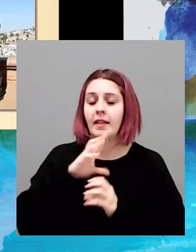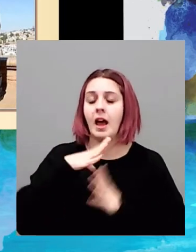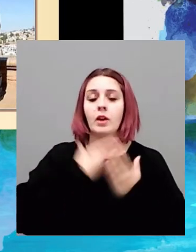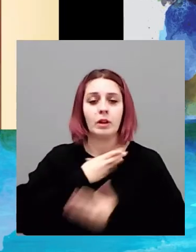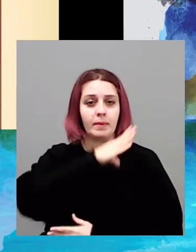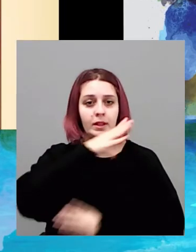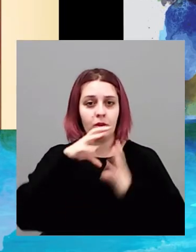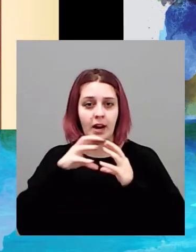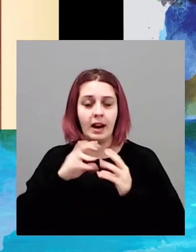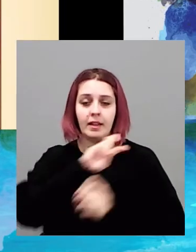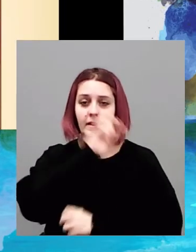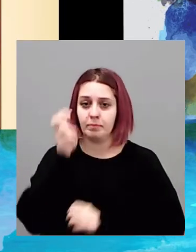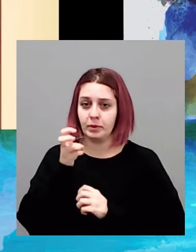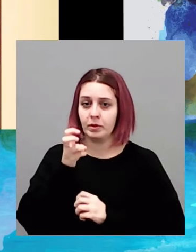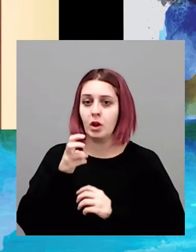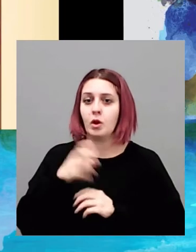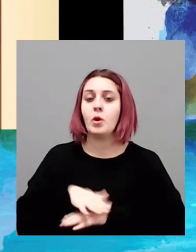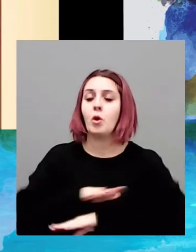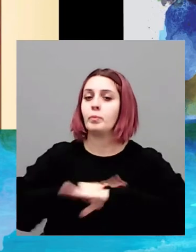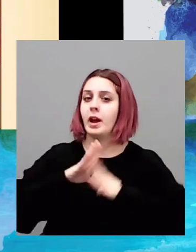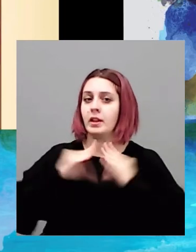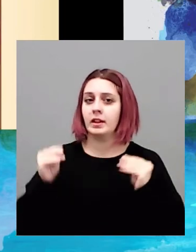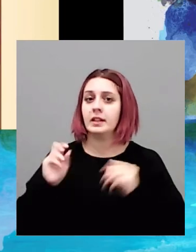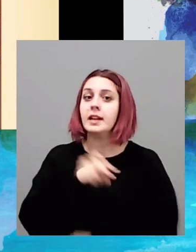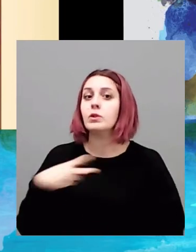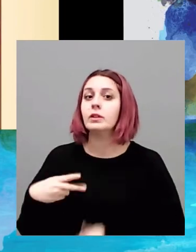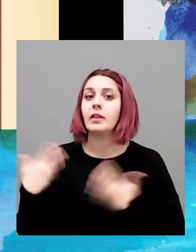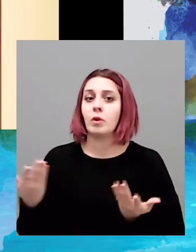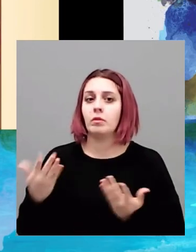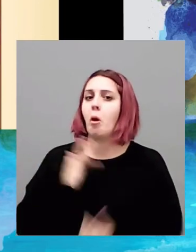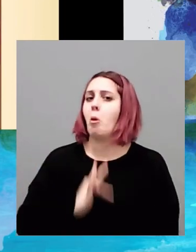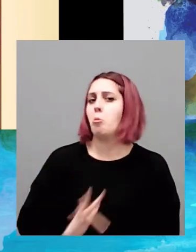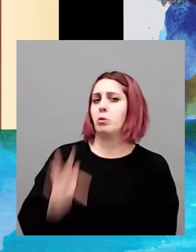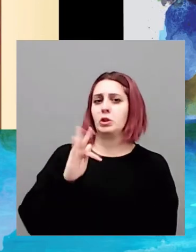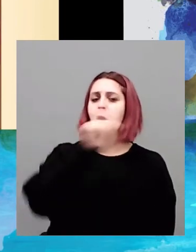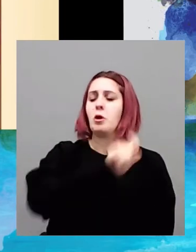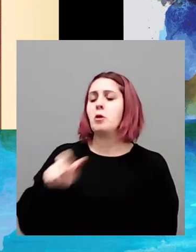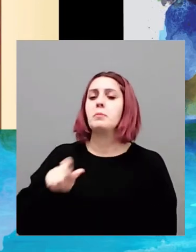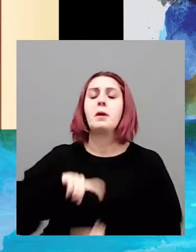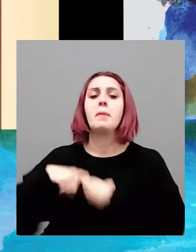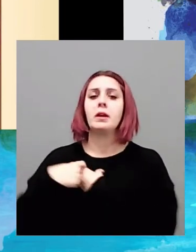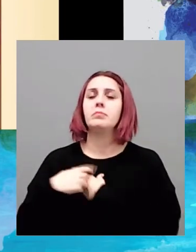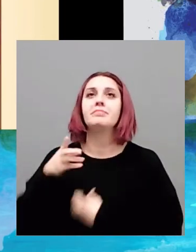and public organizations that have acknowledged what we do.